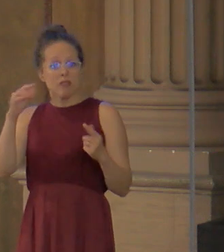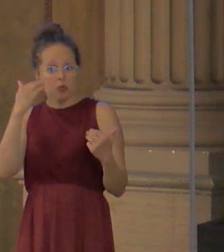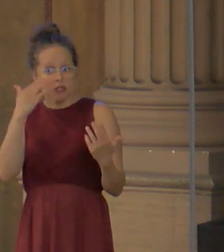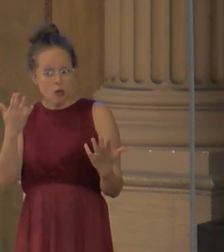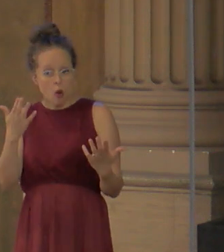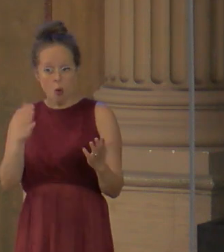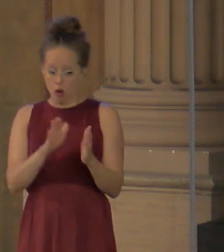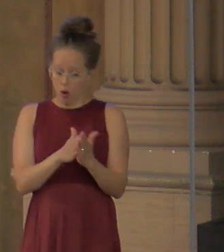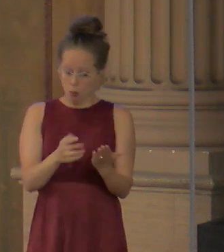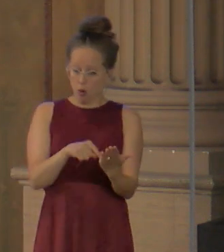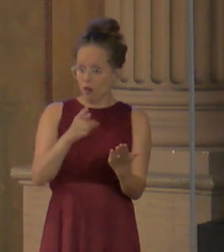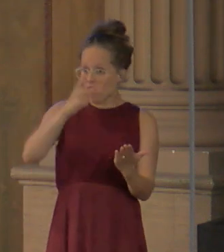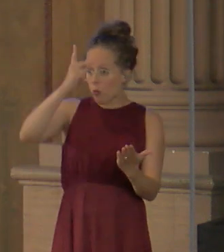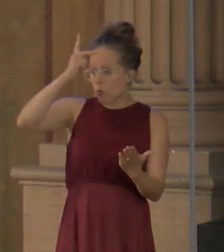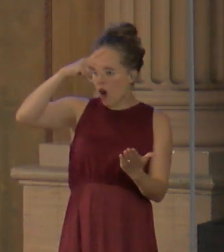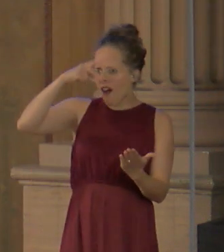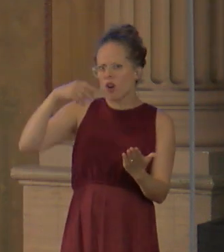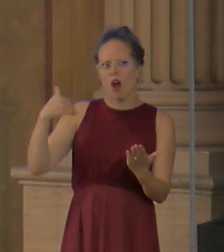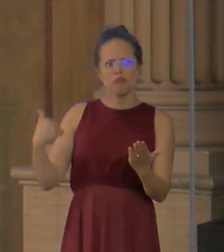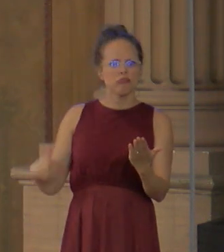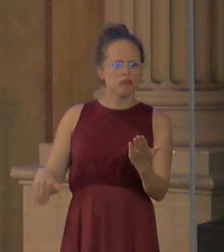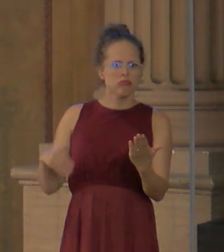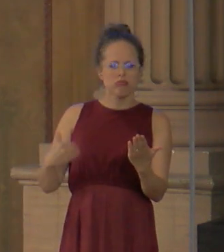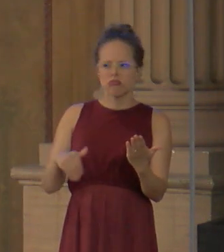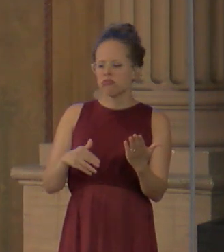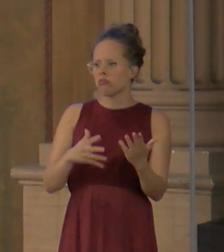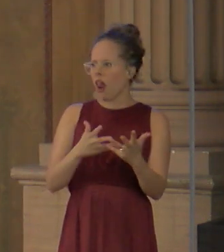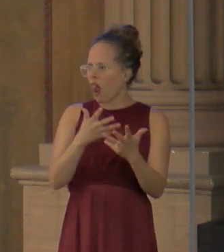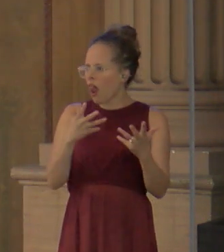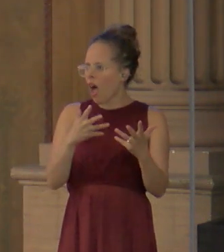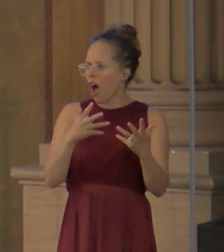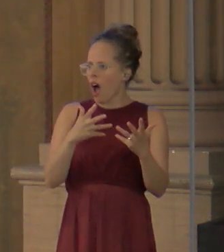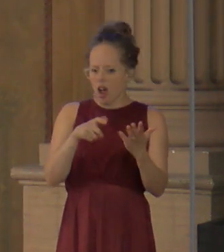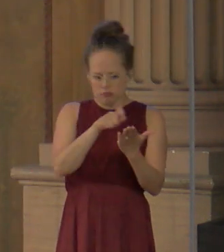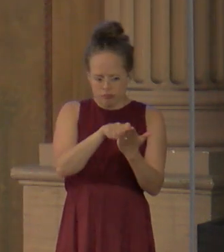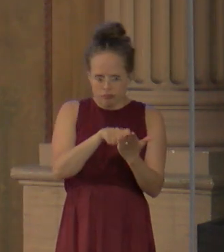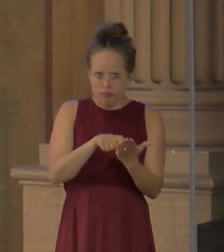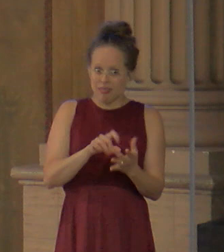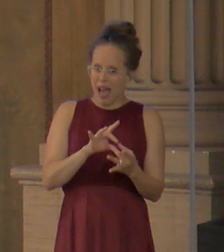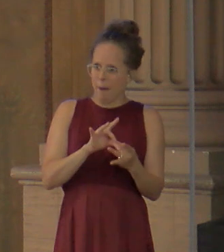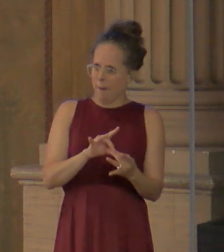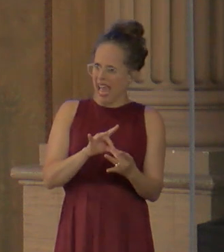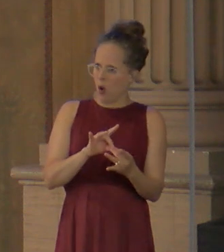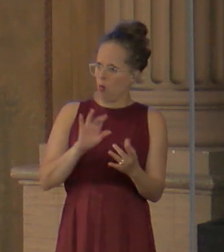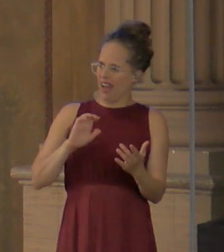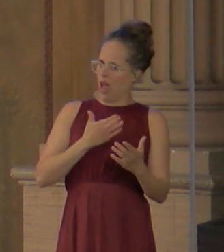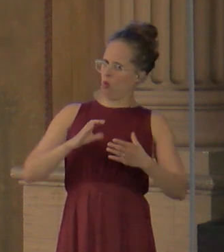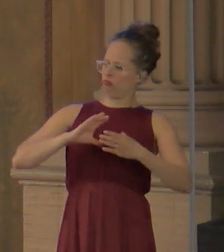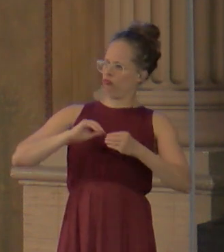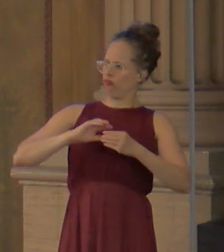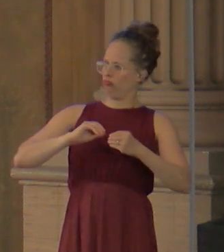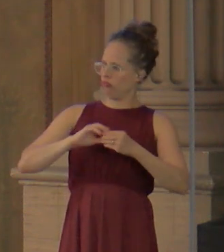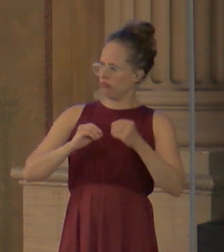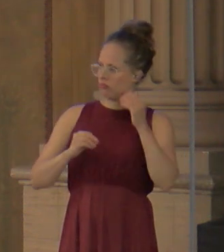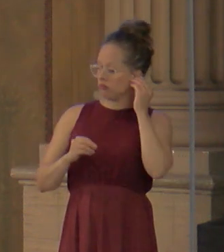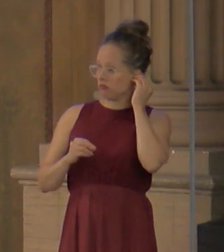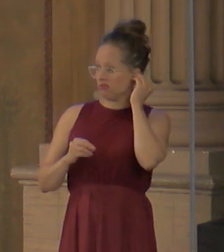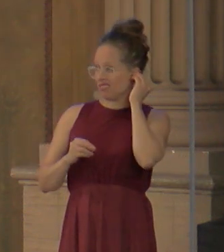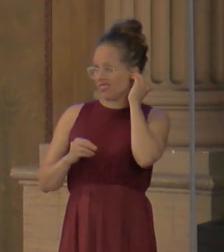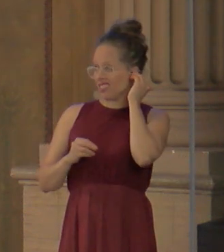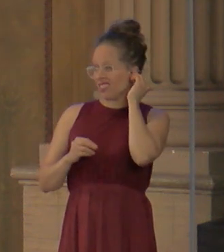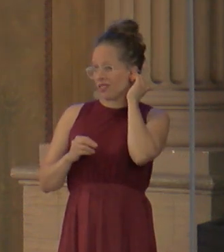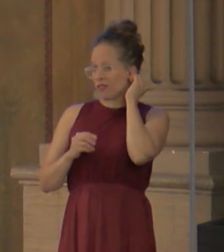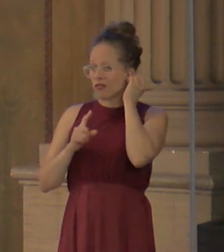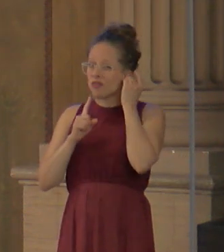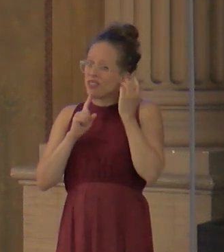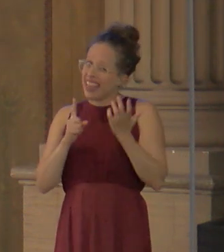book of Proverbs gives a ton of attention to our speech. In fact, it's potentially the most prominent theme